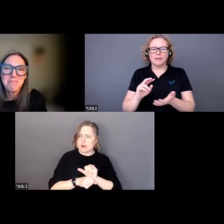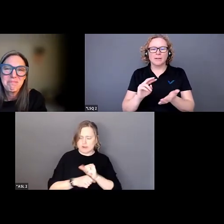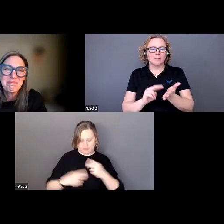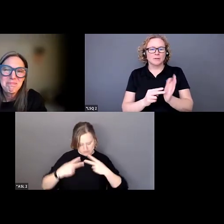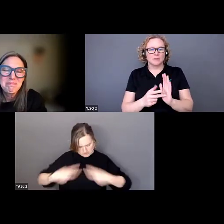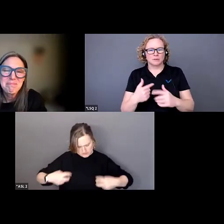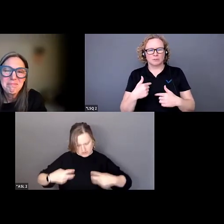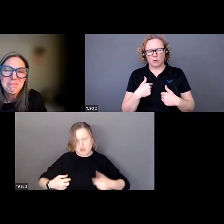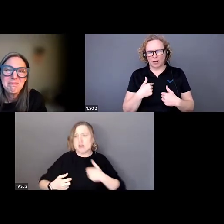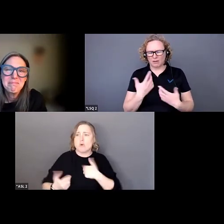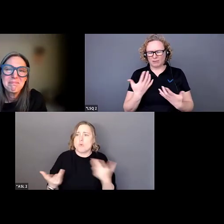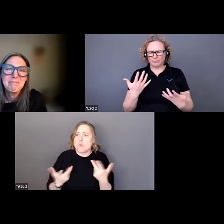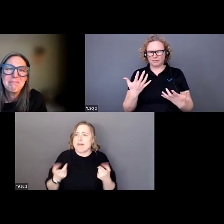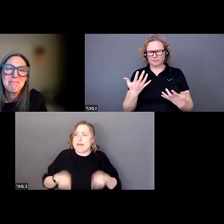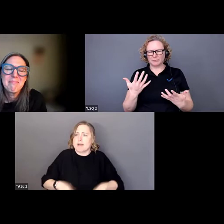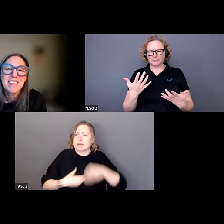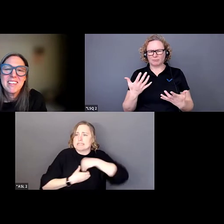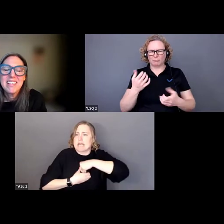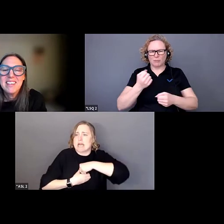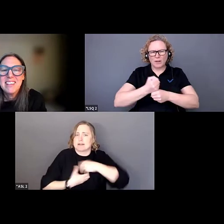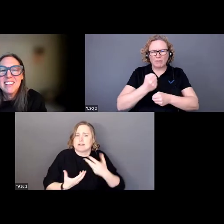in here.